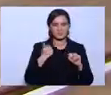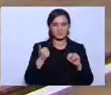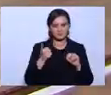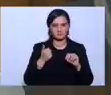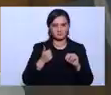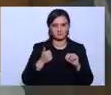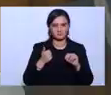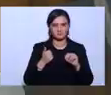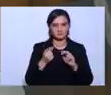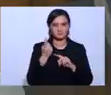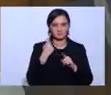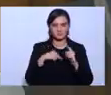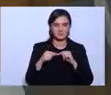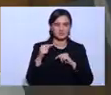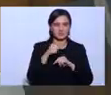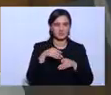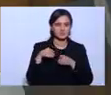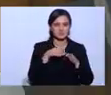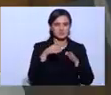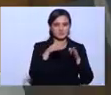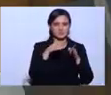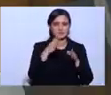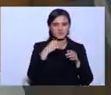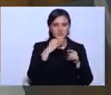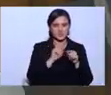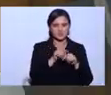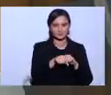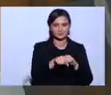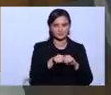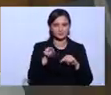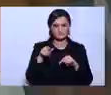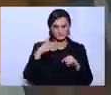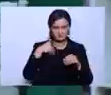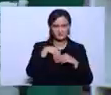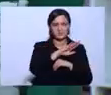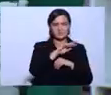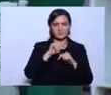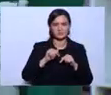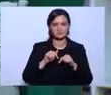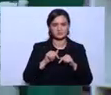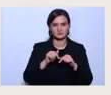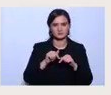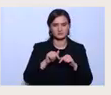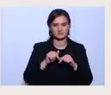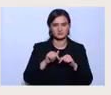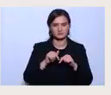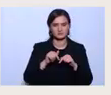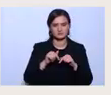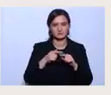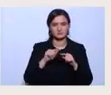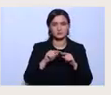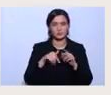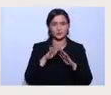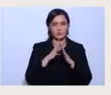road," or in this case, back on the river. And he goes off exploring again, or having adventures, more adventures. So he